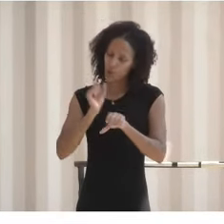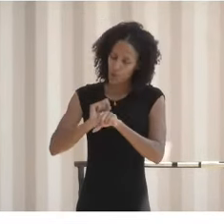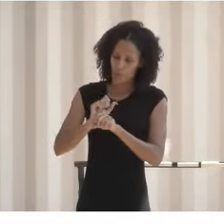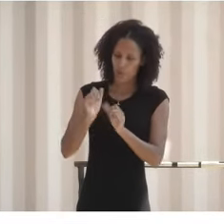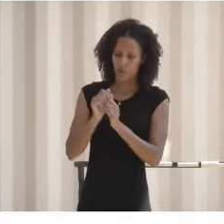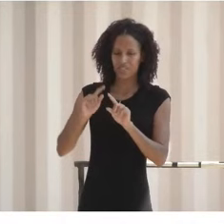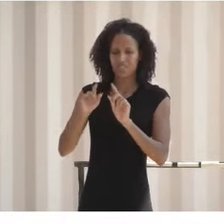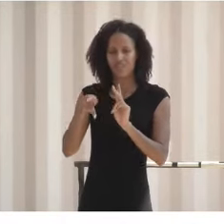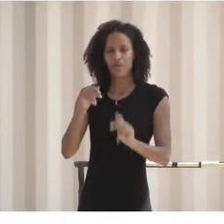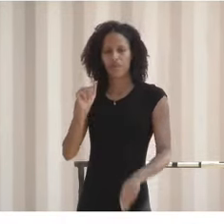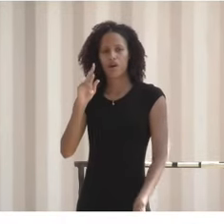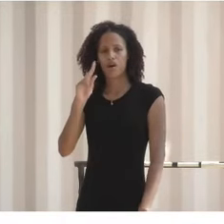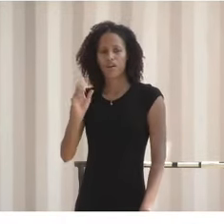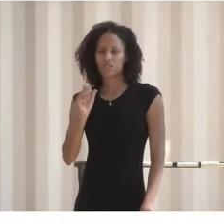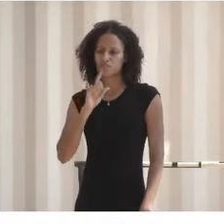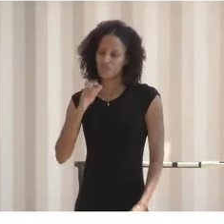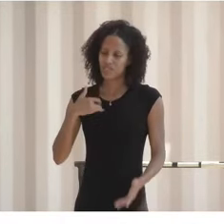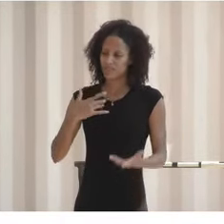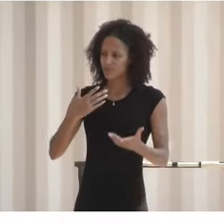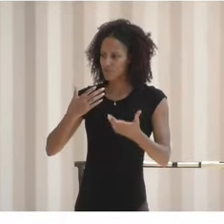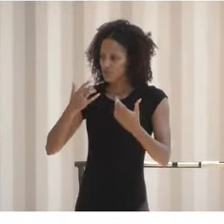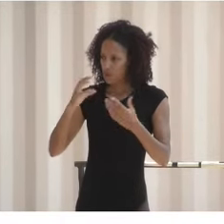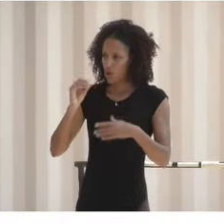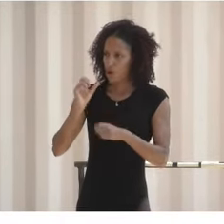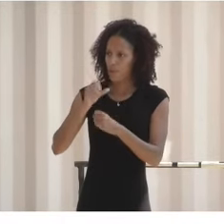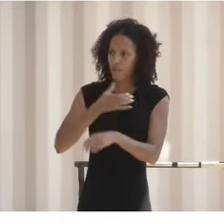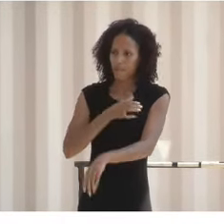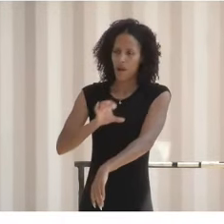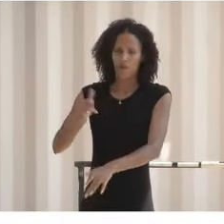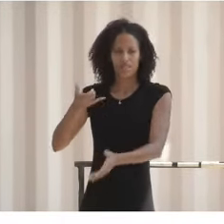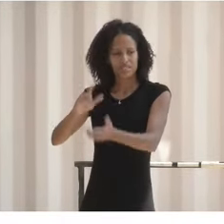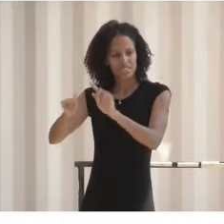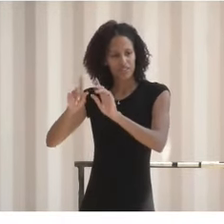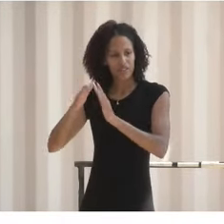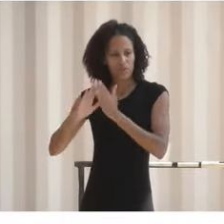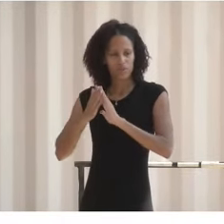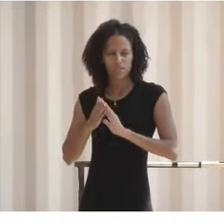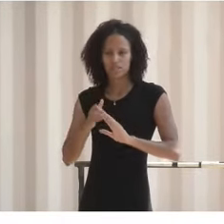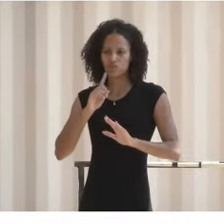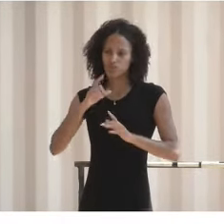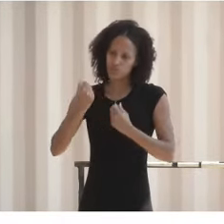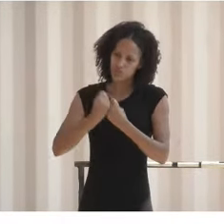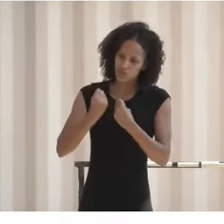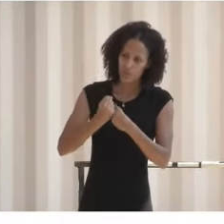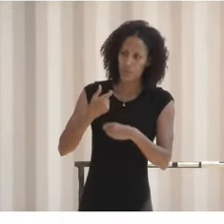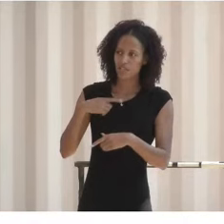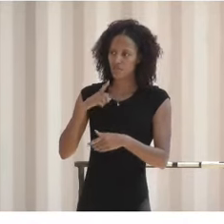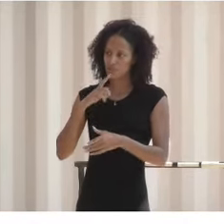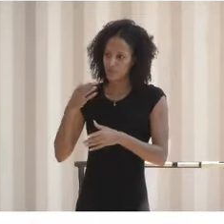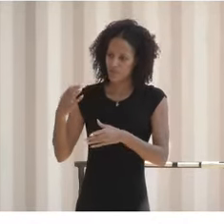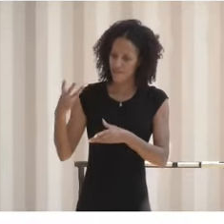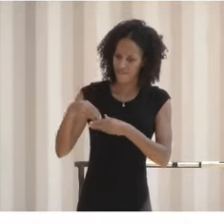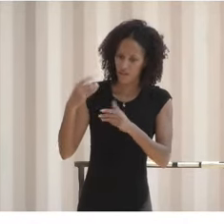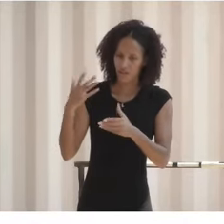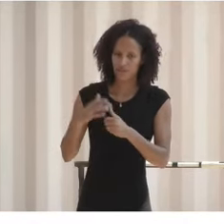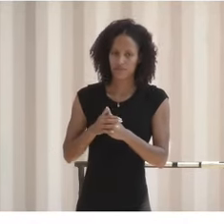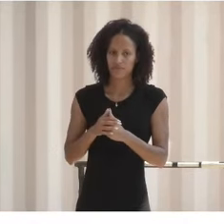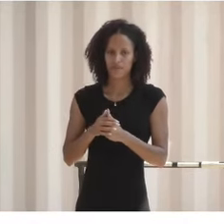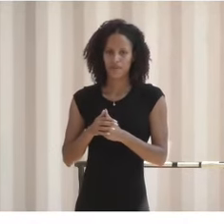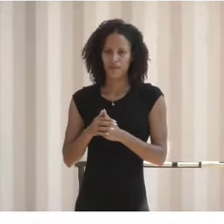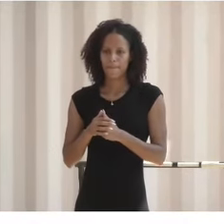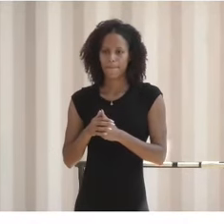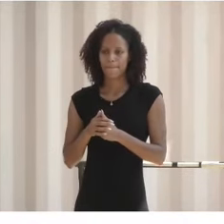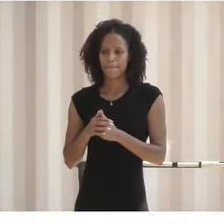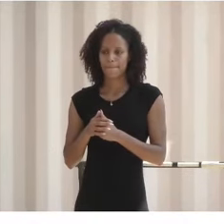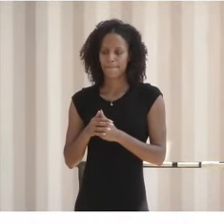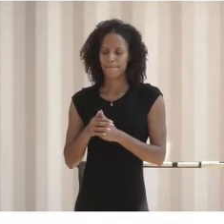the southern waterfront are co-powering communities to lead change in their neighborhoods and economically participate in the investments being made there.